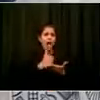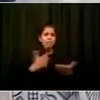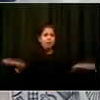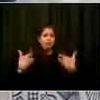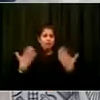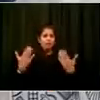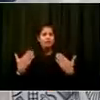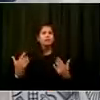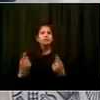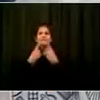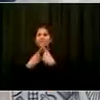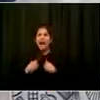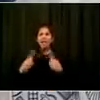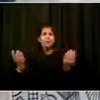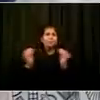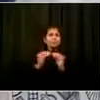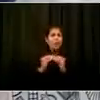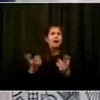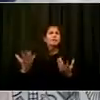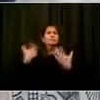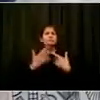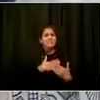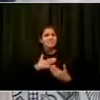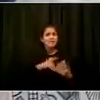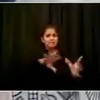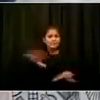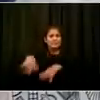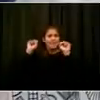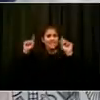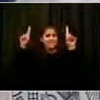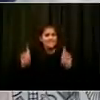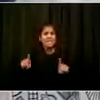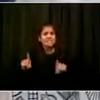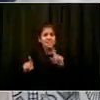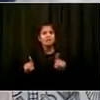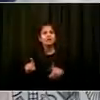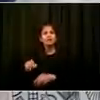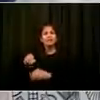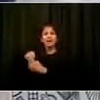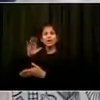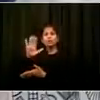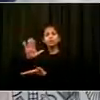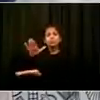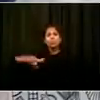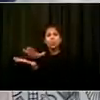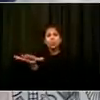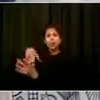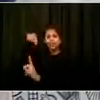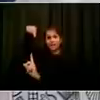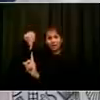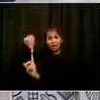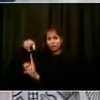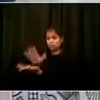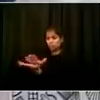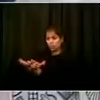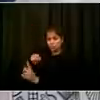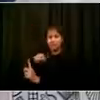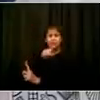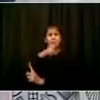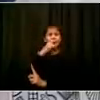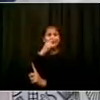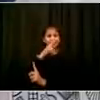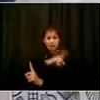to emphasize again, if you're someone who says, I really want schools open, the next thing you have to do is file that test consent form immediately. You can